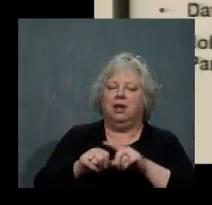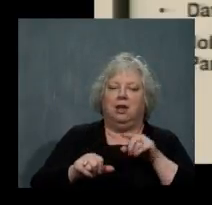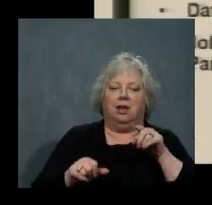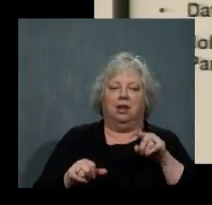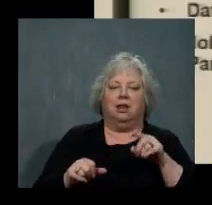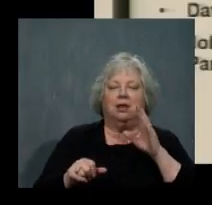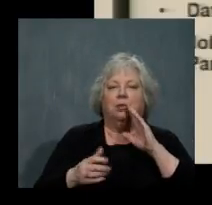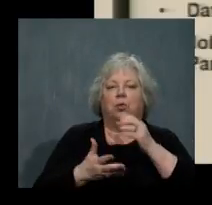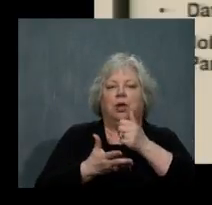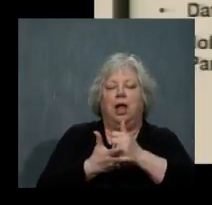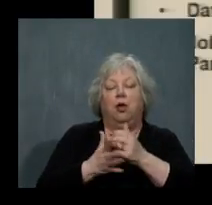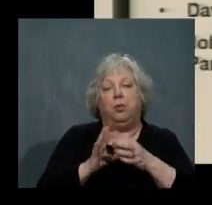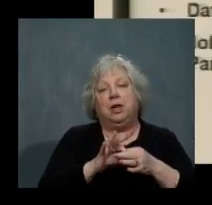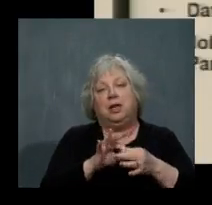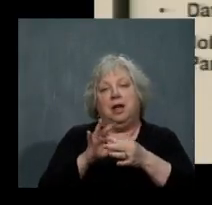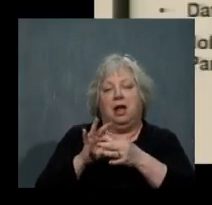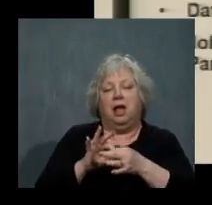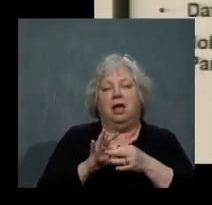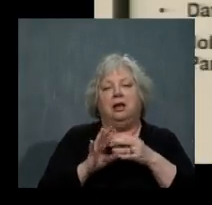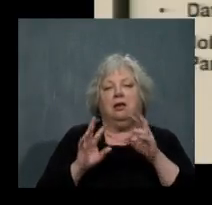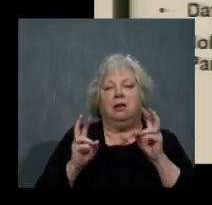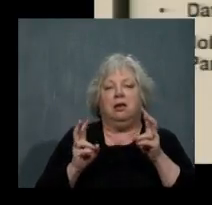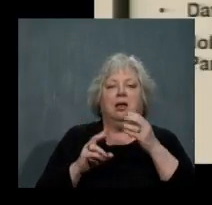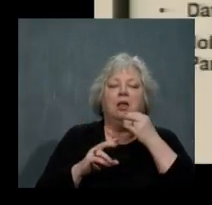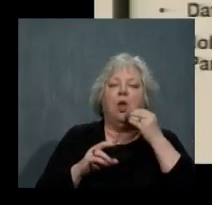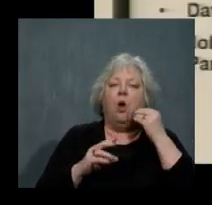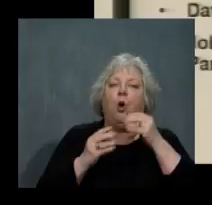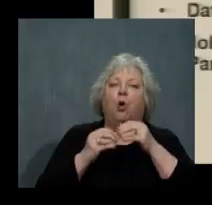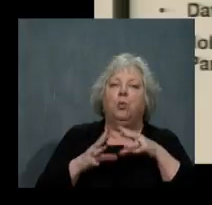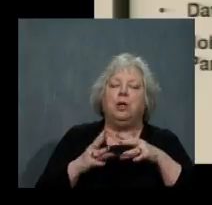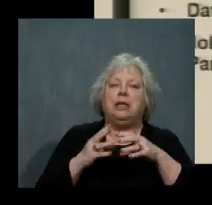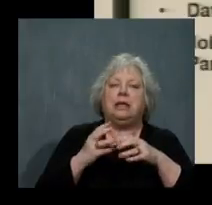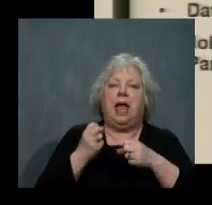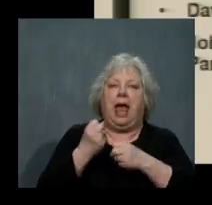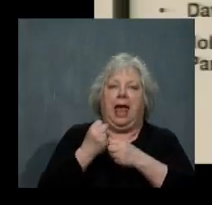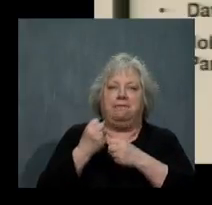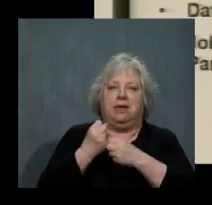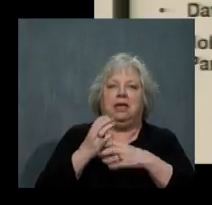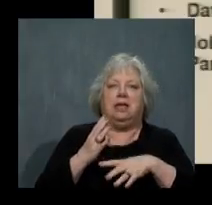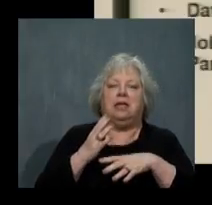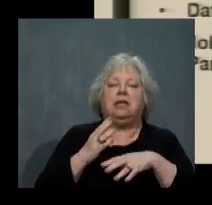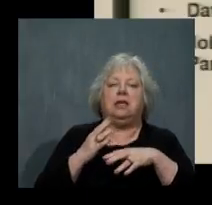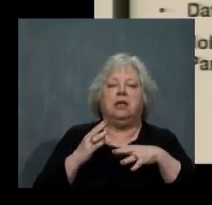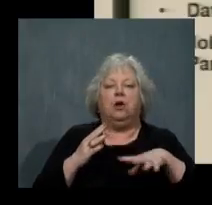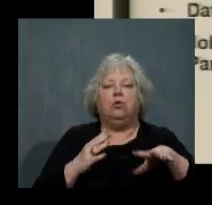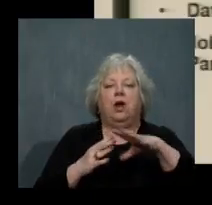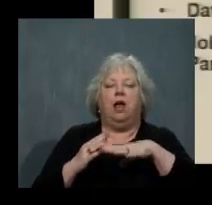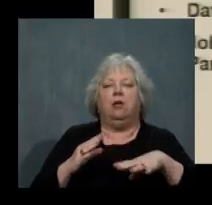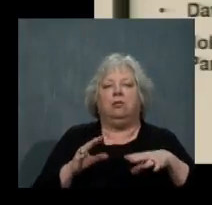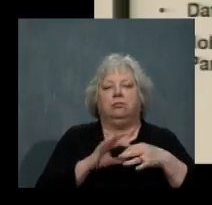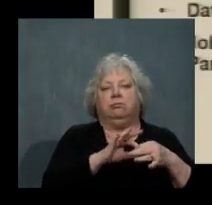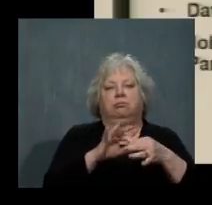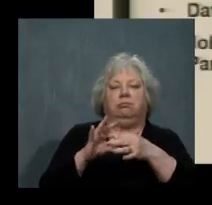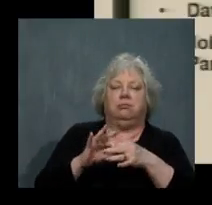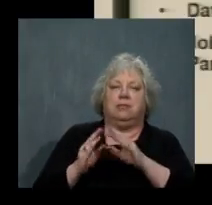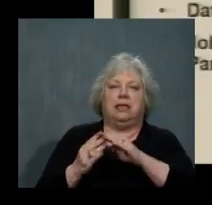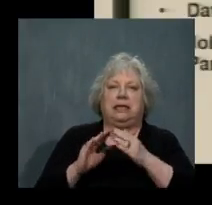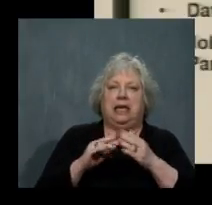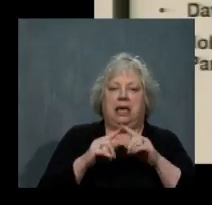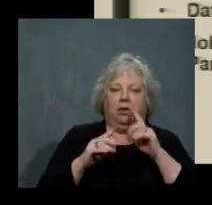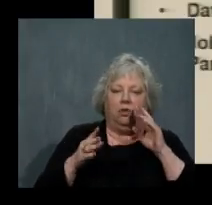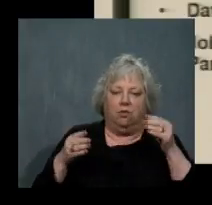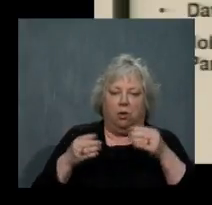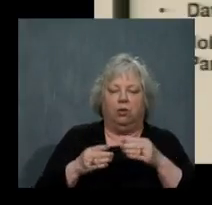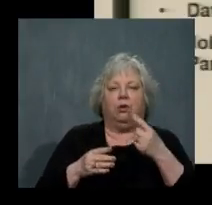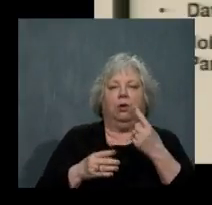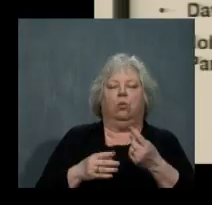this is helping unite the homeless advocates throughout our city under or towards working towards one cause. And so